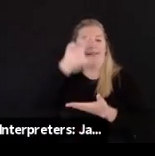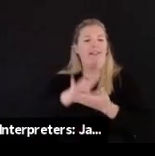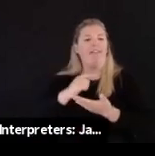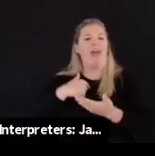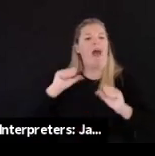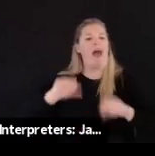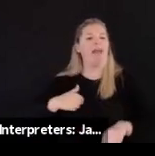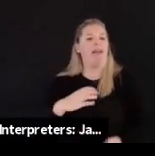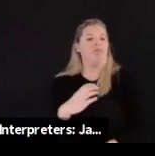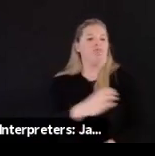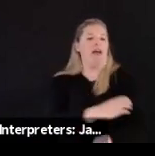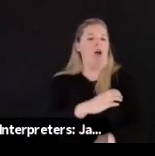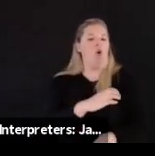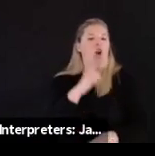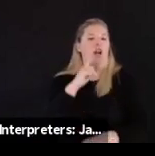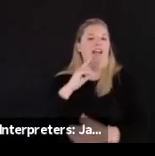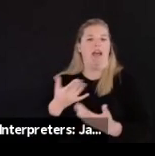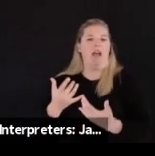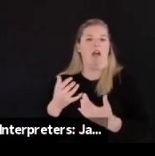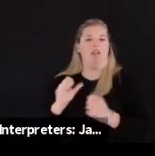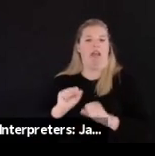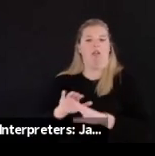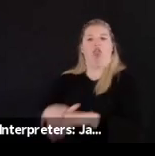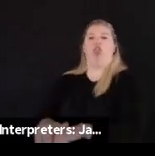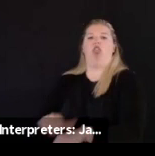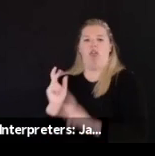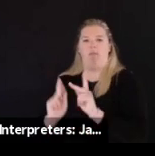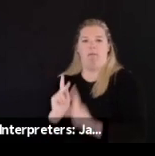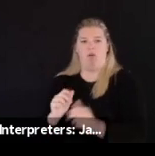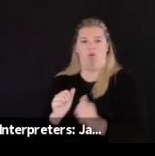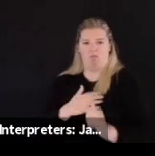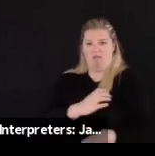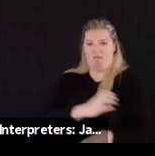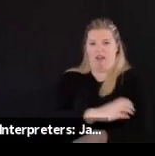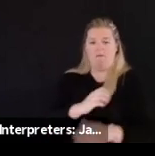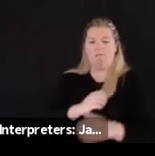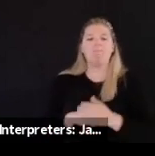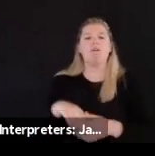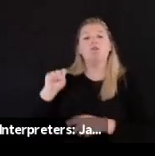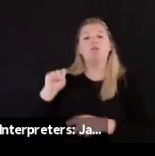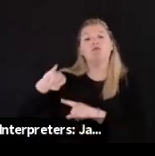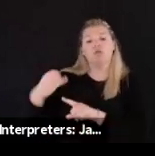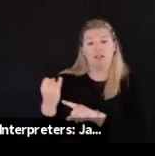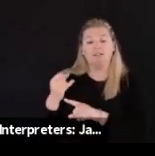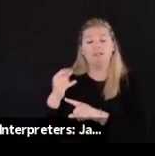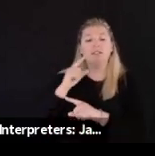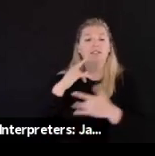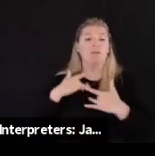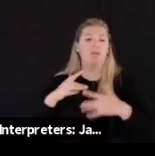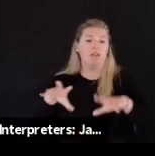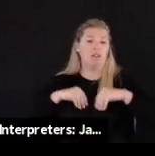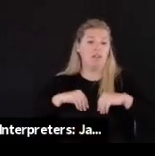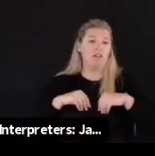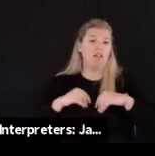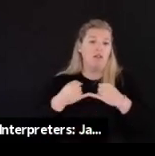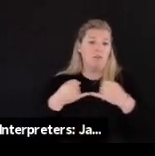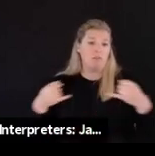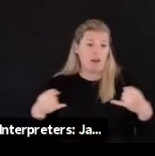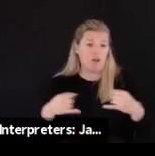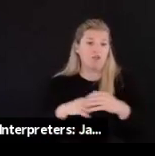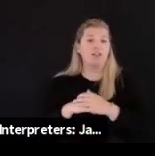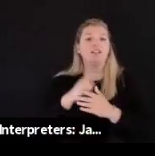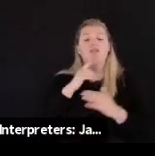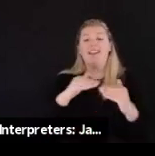power at the expense of others. Social justice generally embraces values such as the equal worth of all human